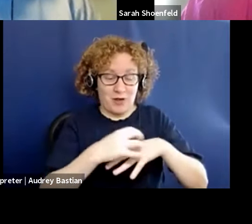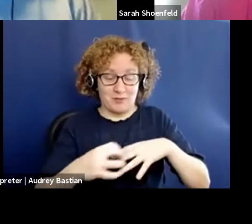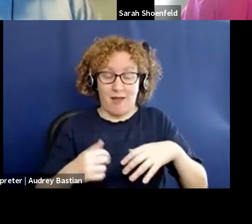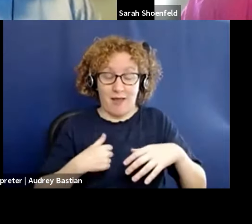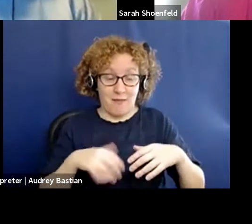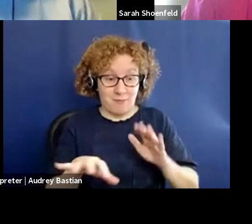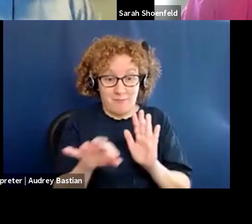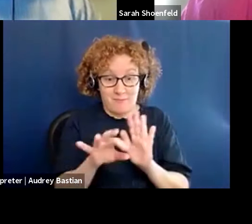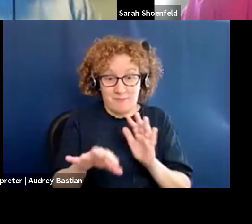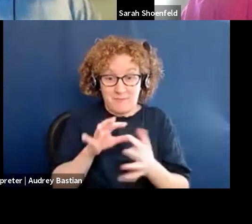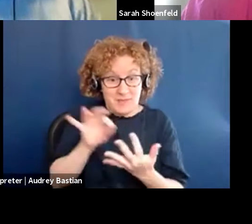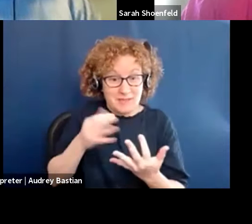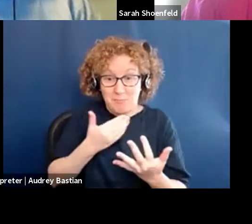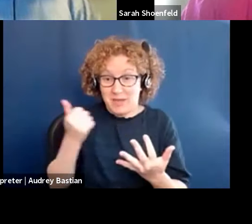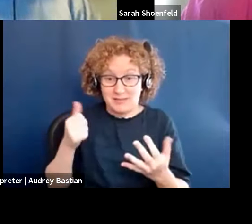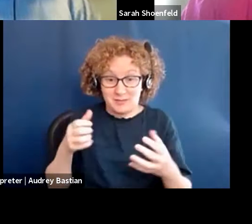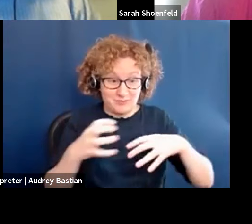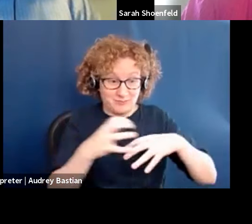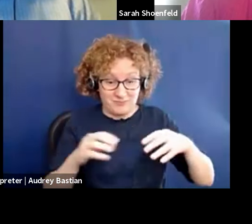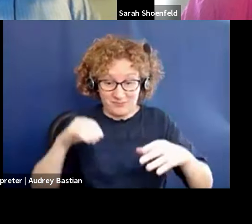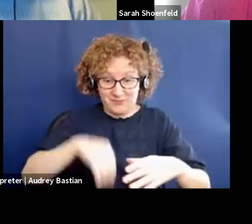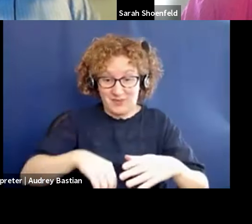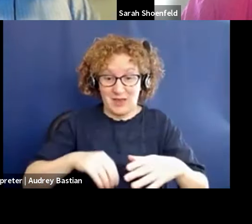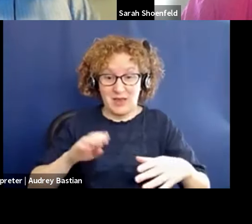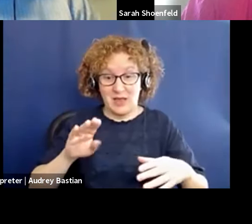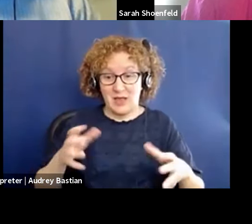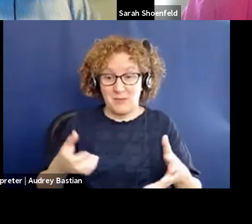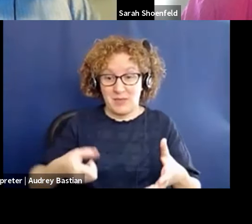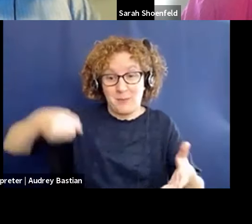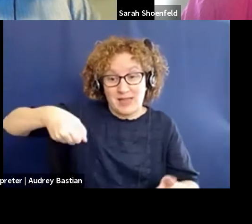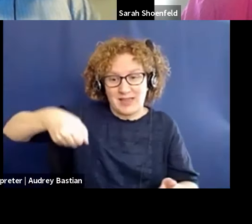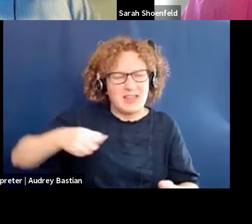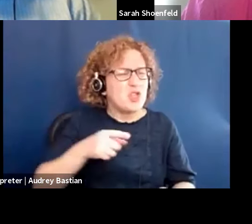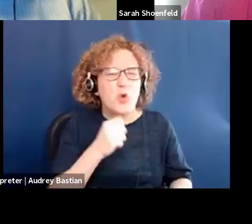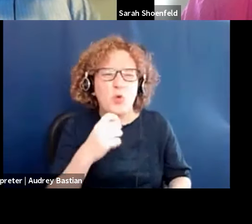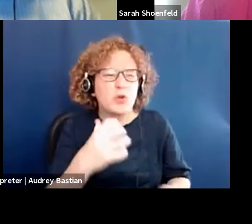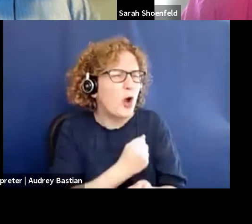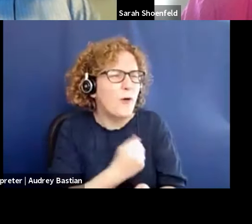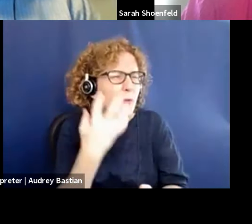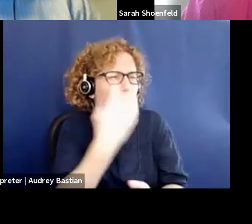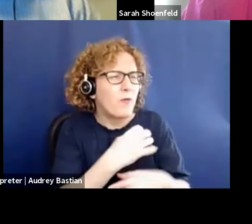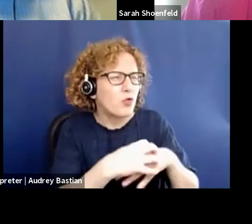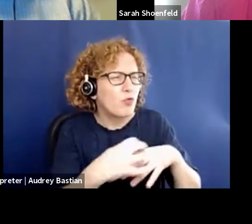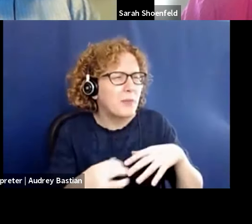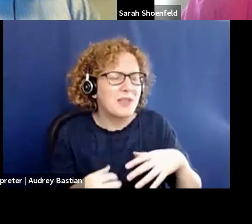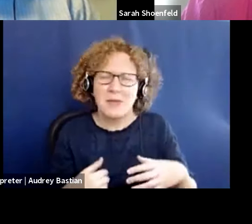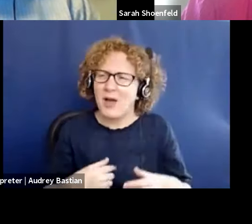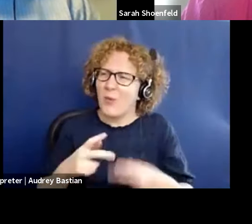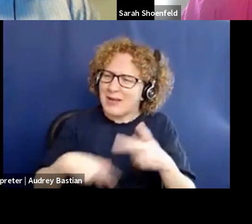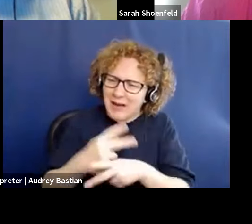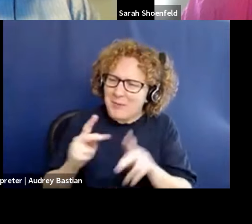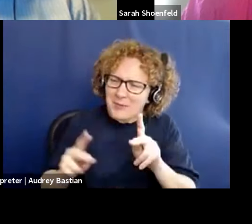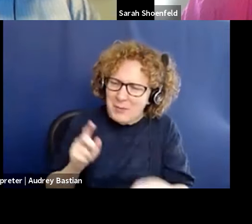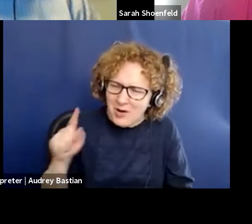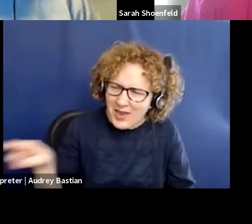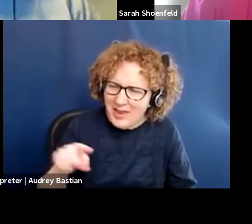I picked the best bunch and put it in my basket. And they look at you like, you don't deserve beautiful grapes. What kind of people are these?